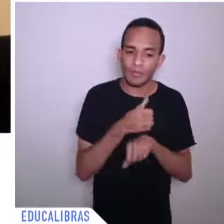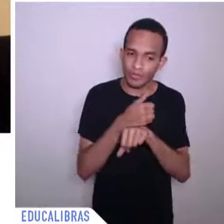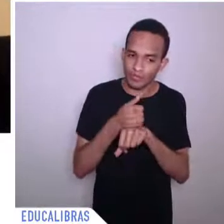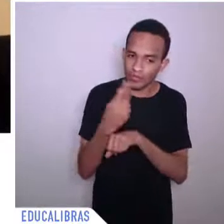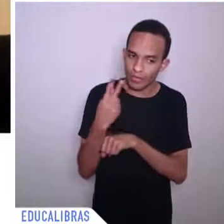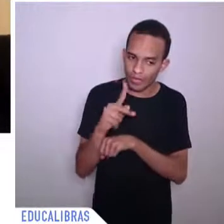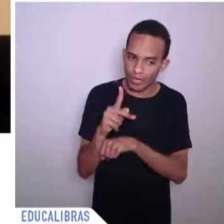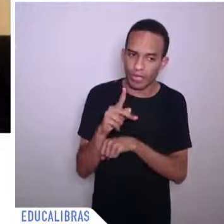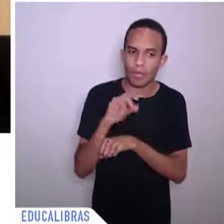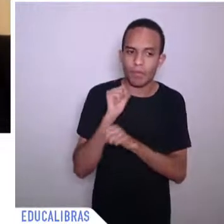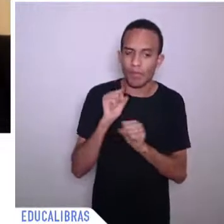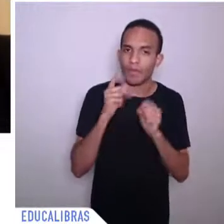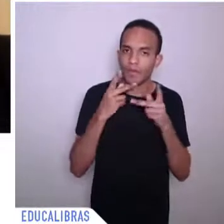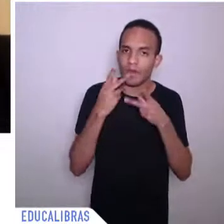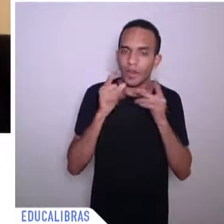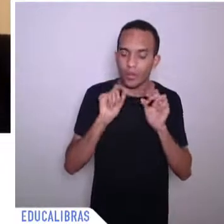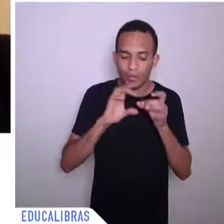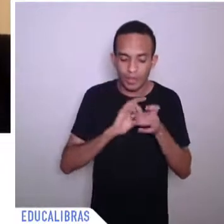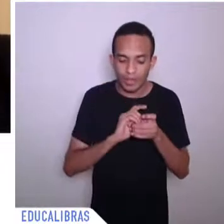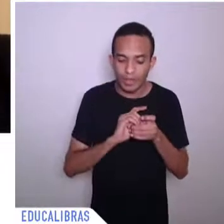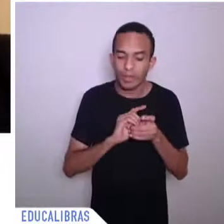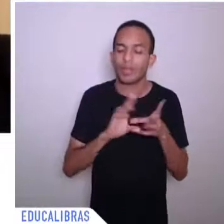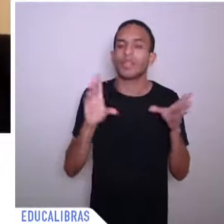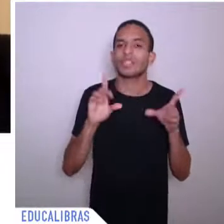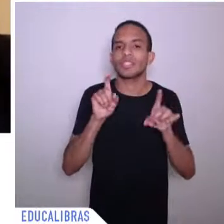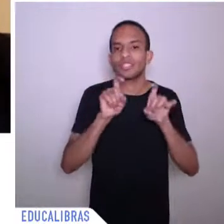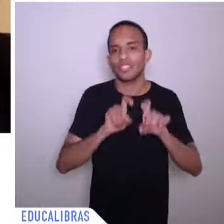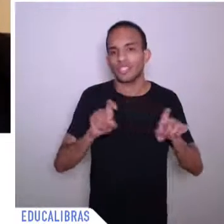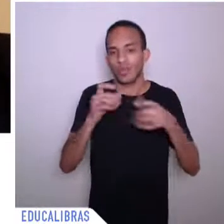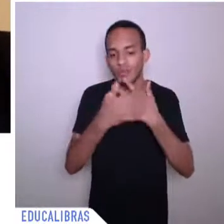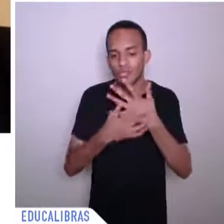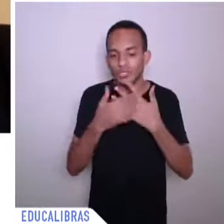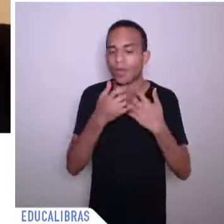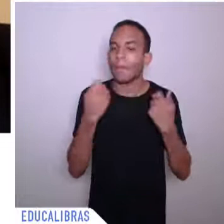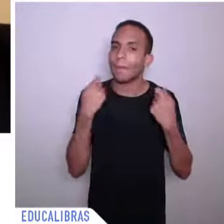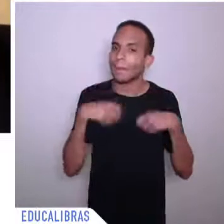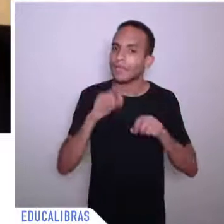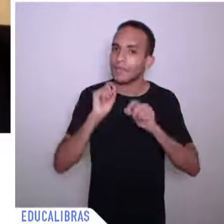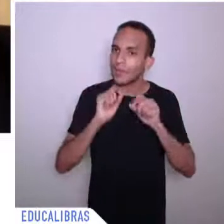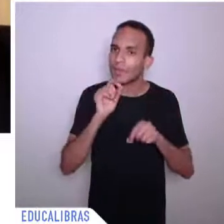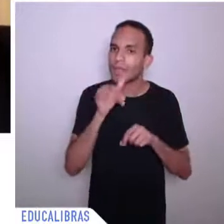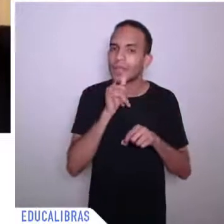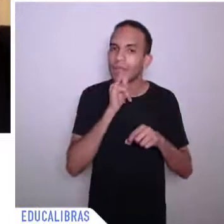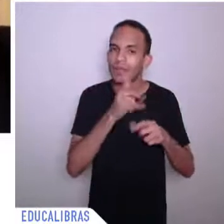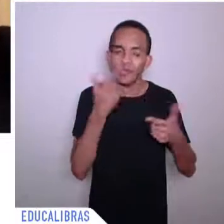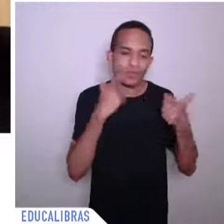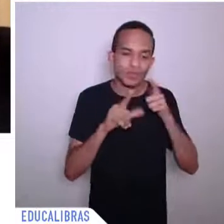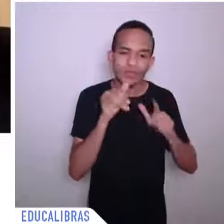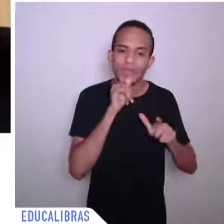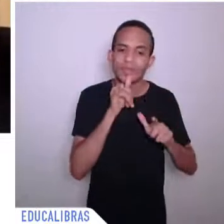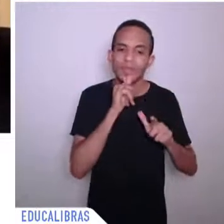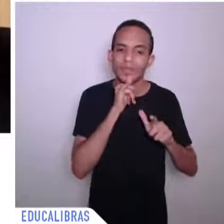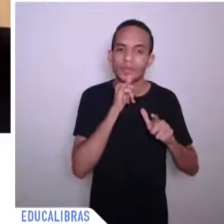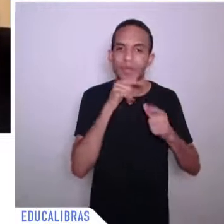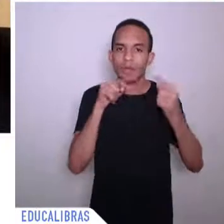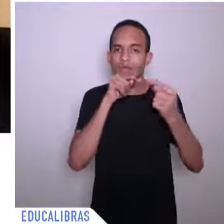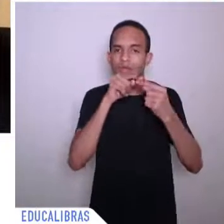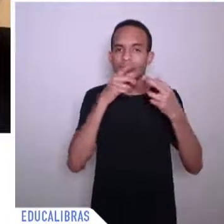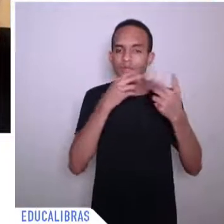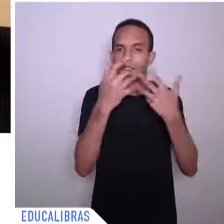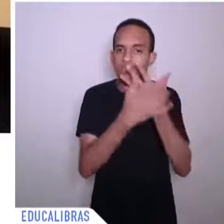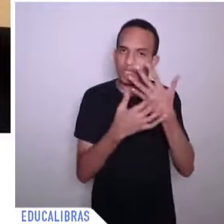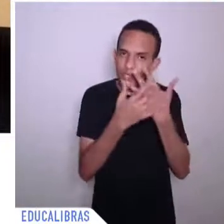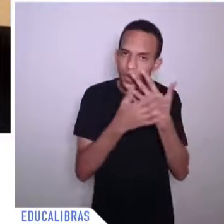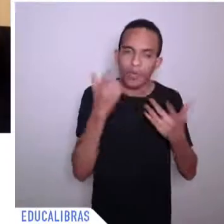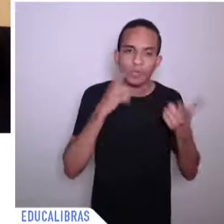When we talk about the rule-based democracy, and we have a specialist here, is the digital democracy, we have to institutionalize